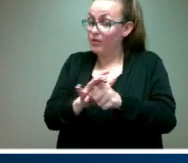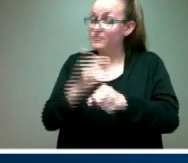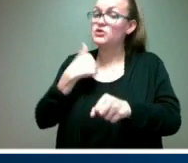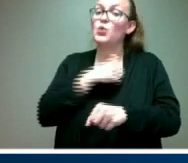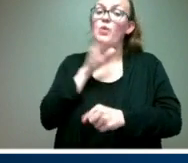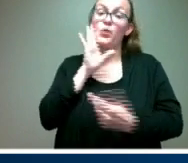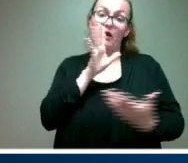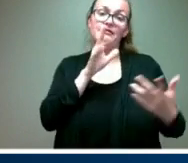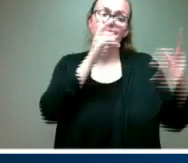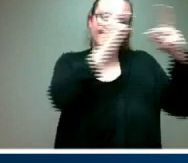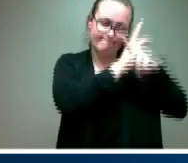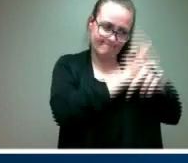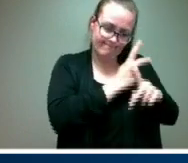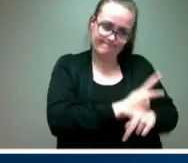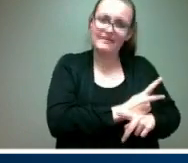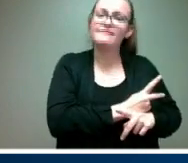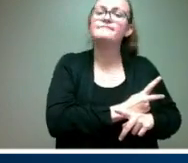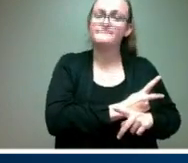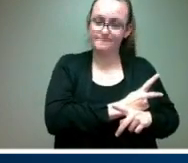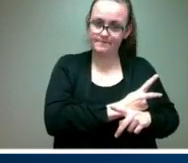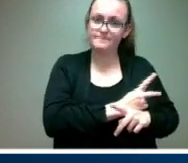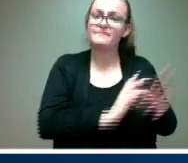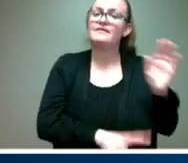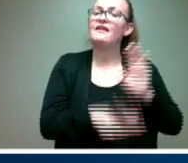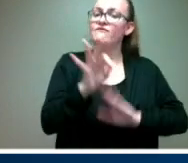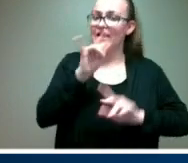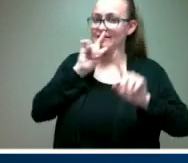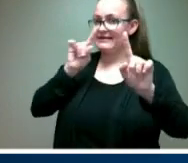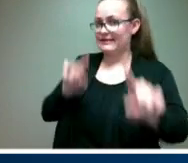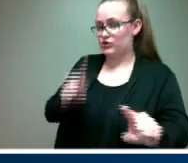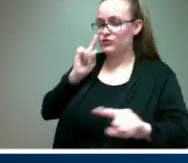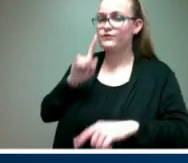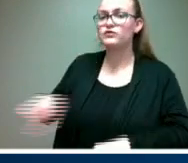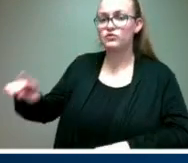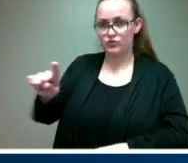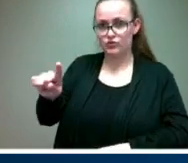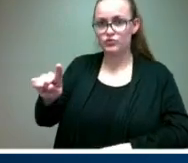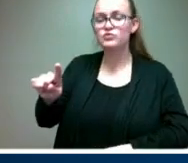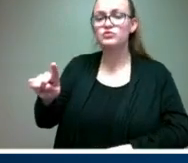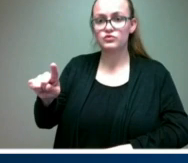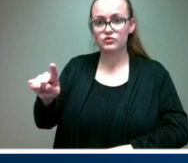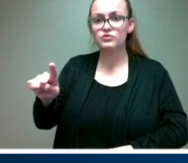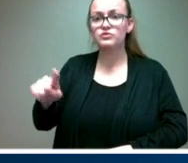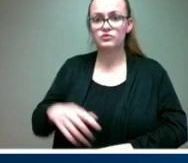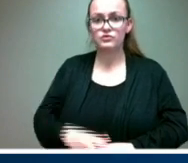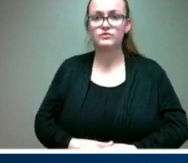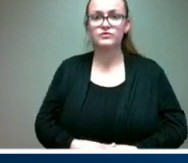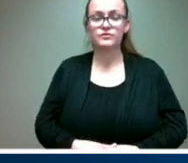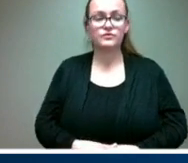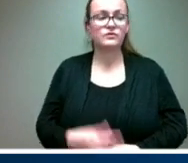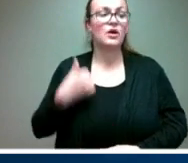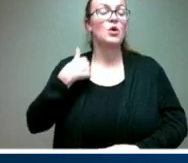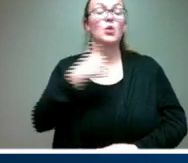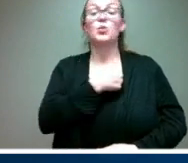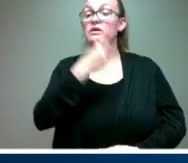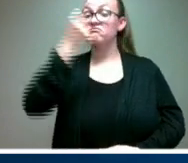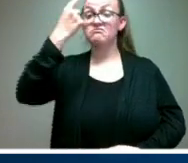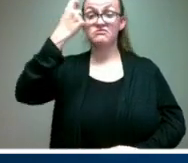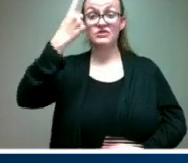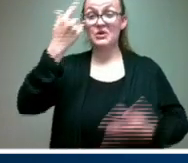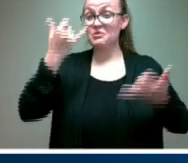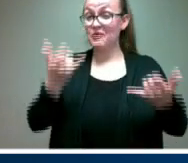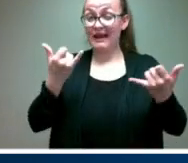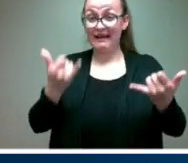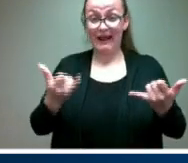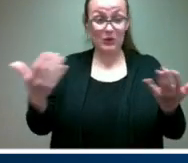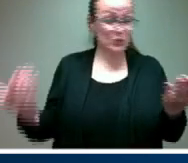customer service, that we're answering the questions, and that we're recognizing that these are unprecedented times